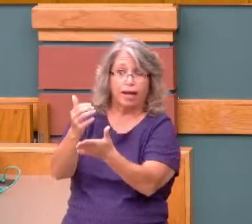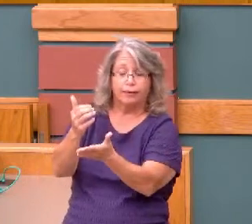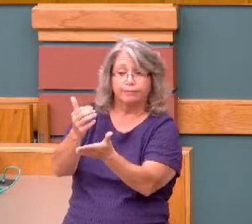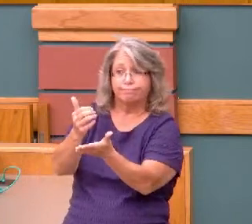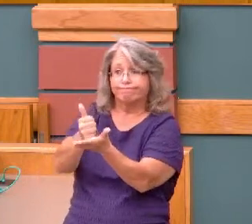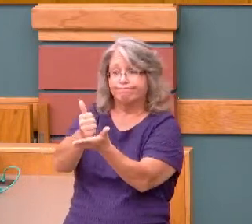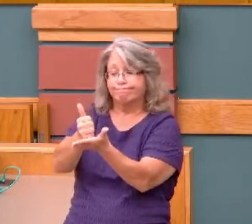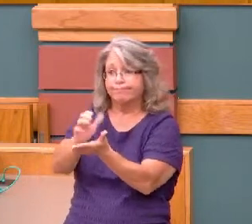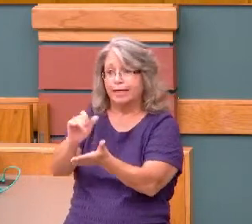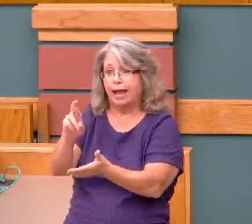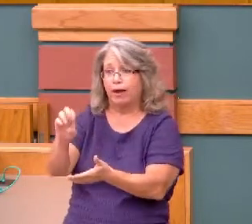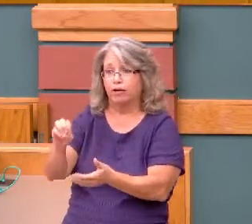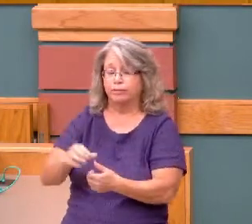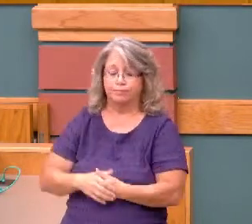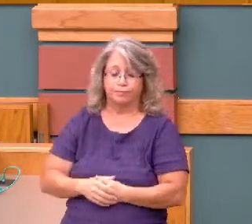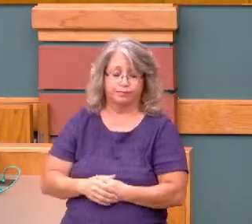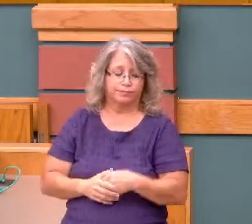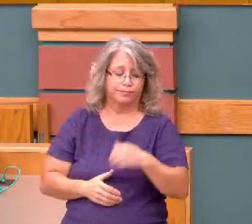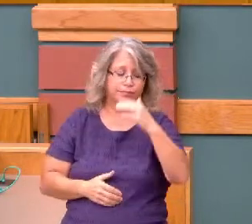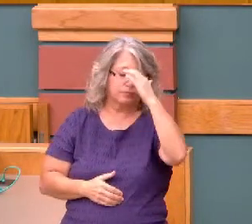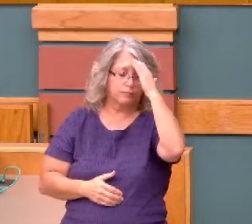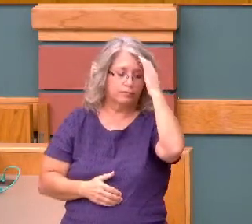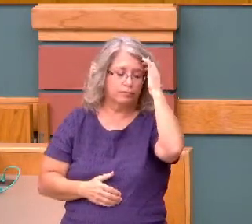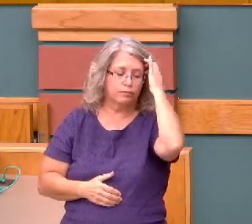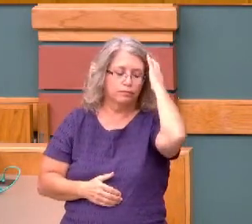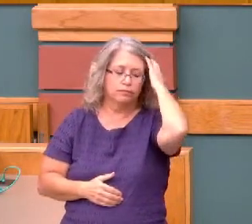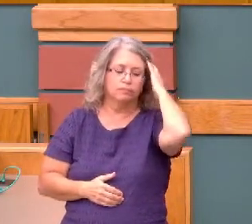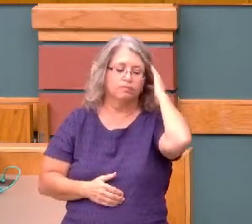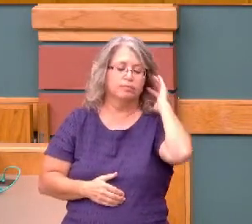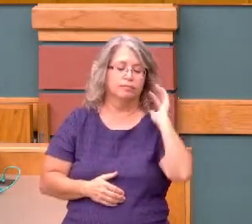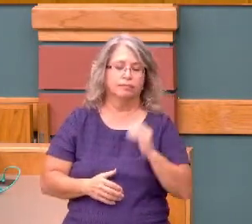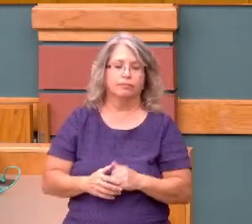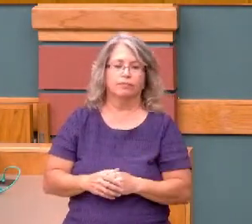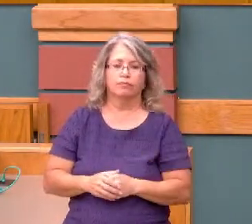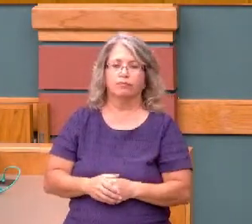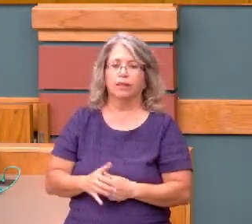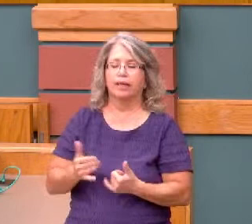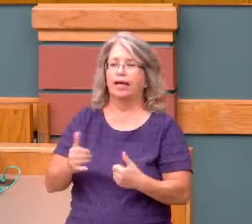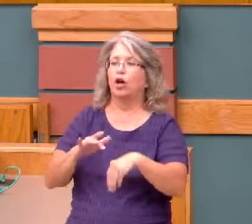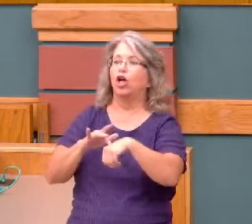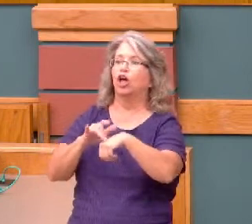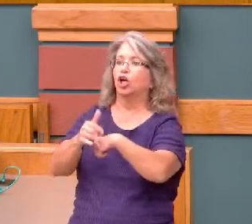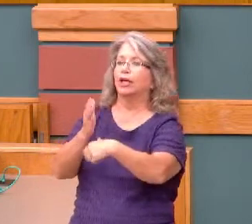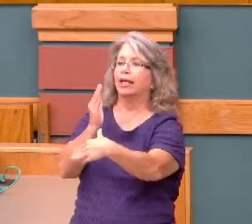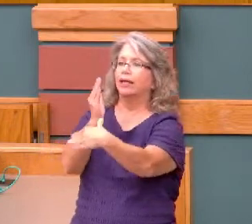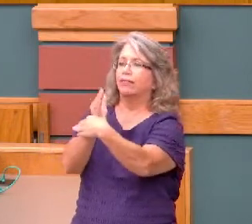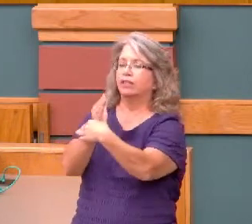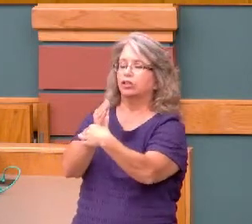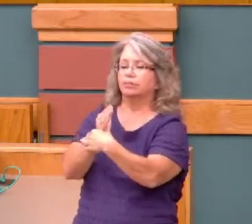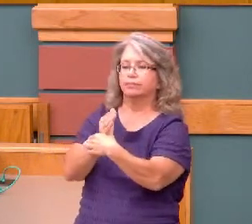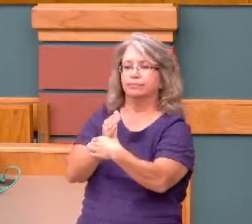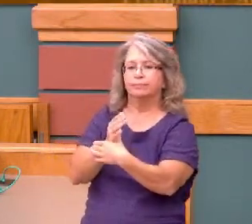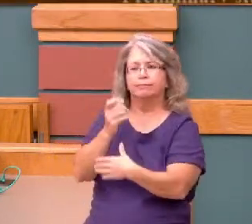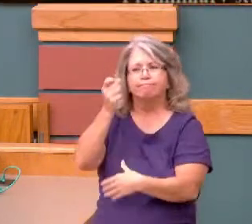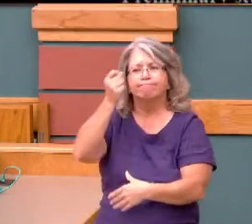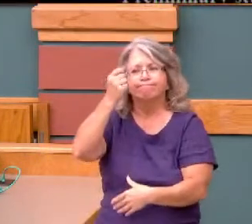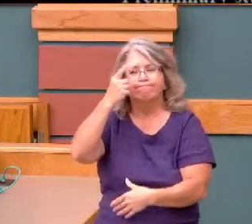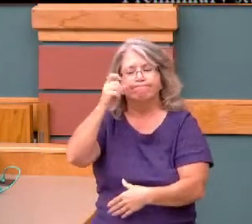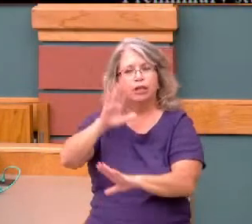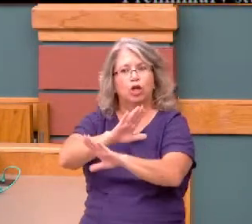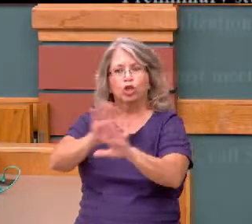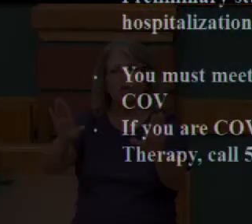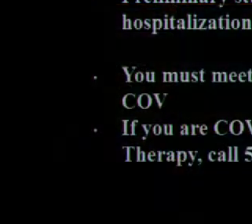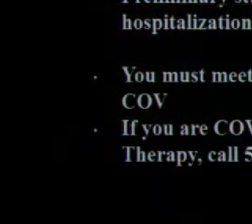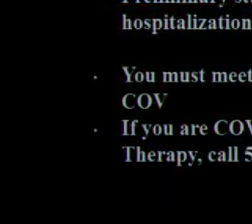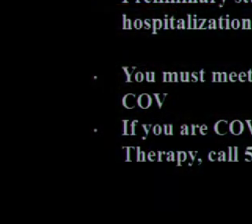last slide we had here was about our early interventions. So let's be clear, there is no cure for COVID-19.